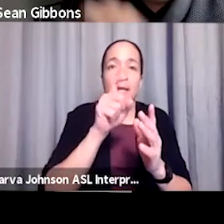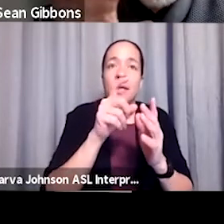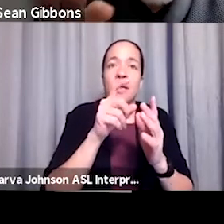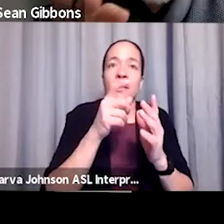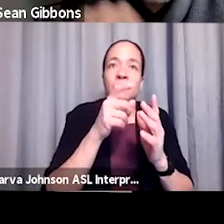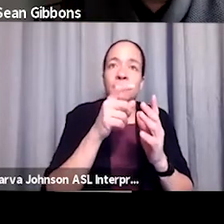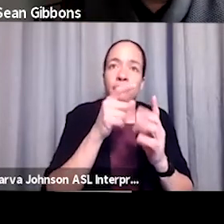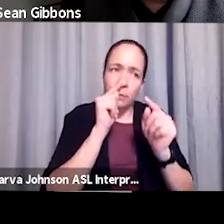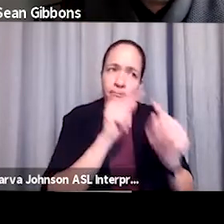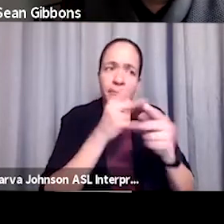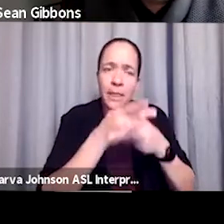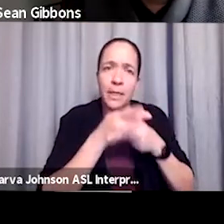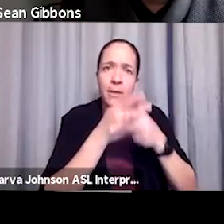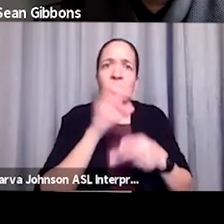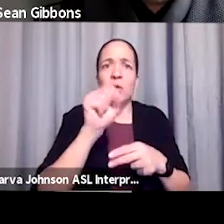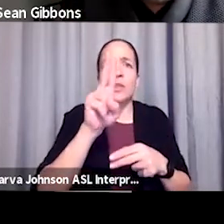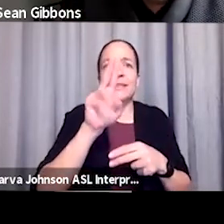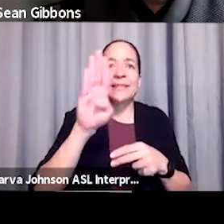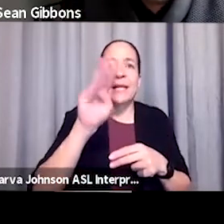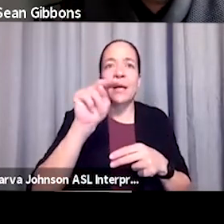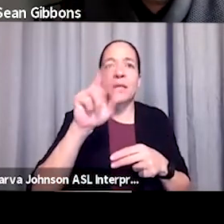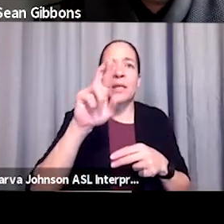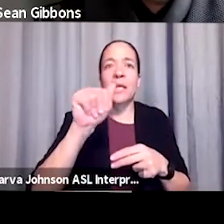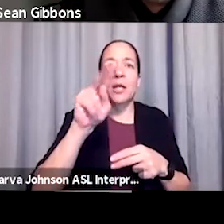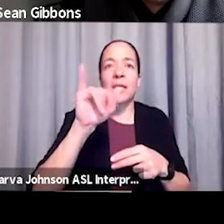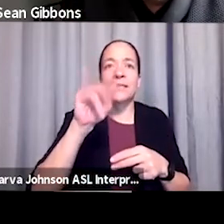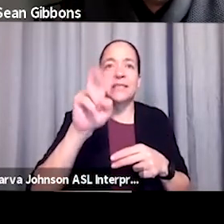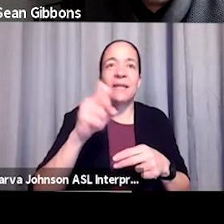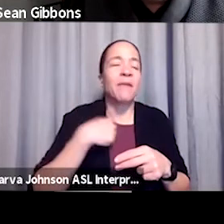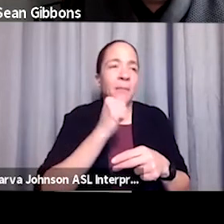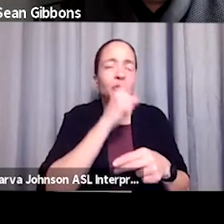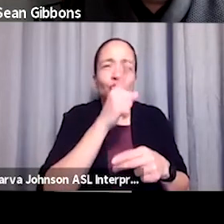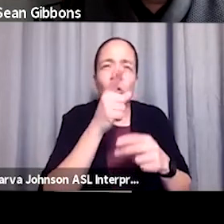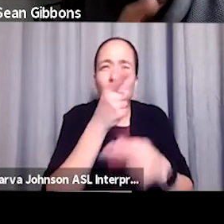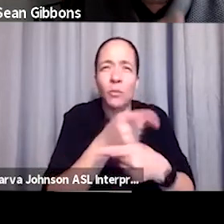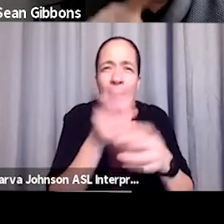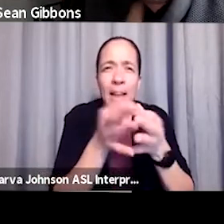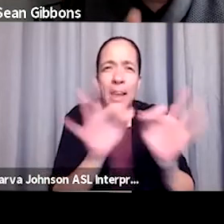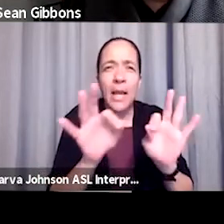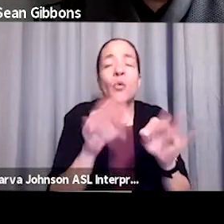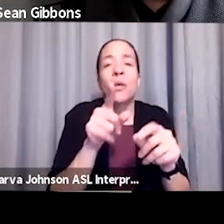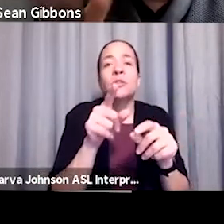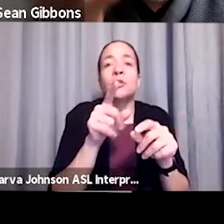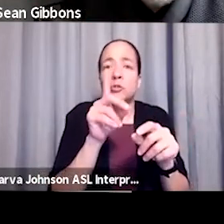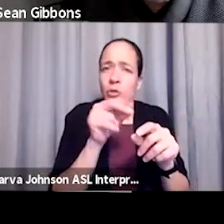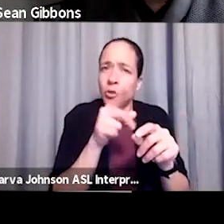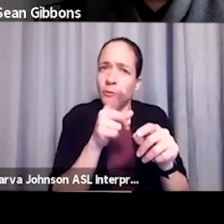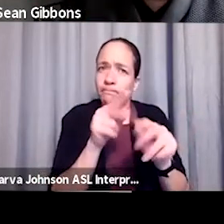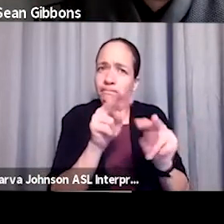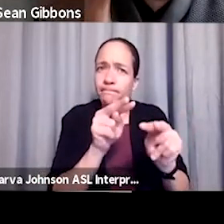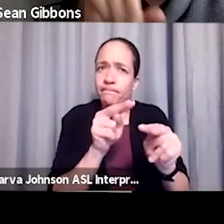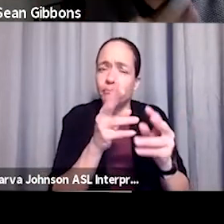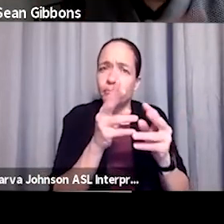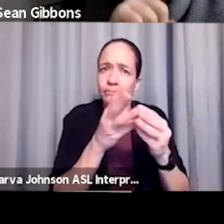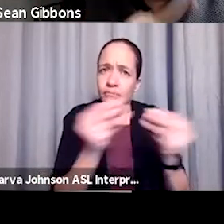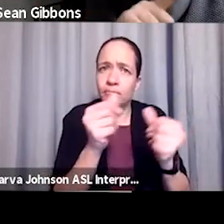again, he's not sure if that's quite the right language that we should be using, but he says, do you attack sub-narratives, and that may not be the correct